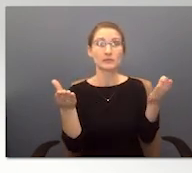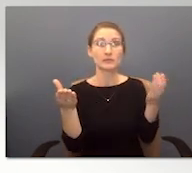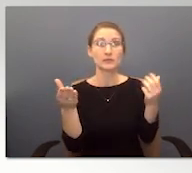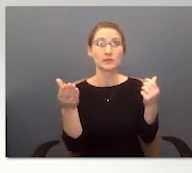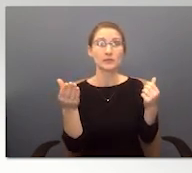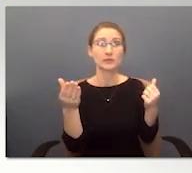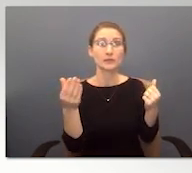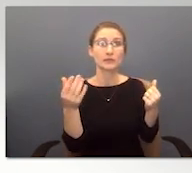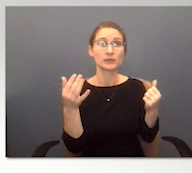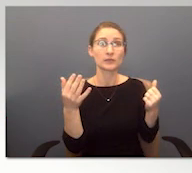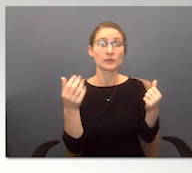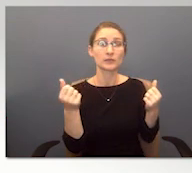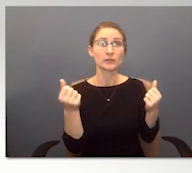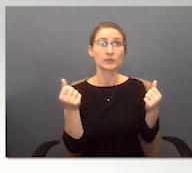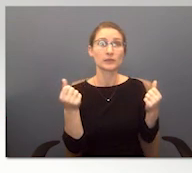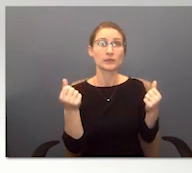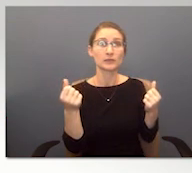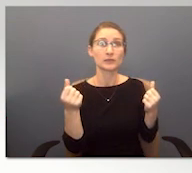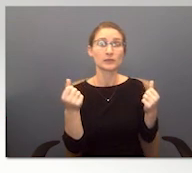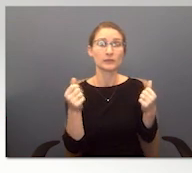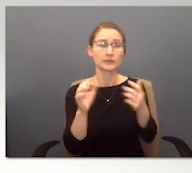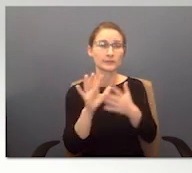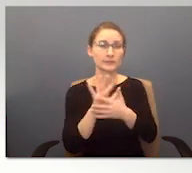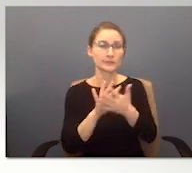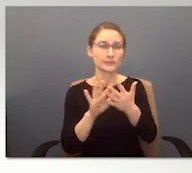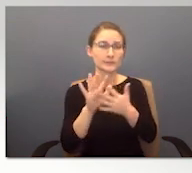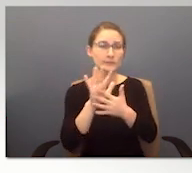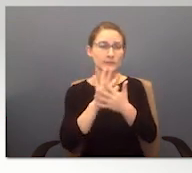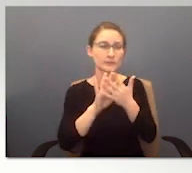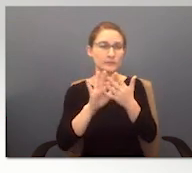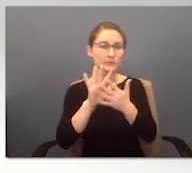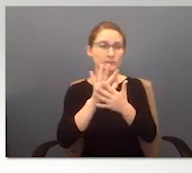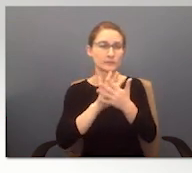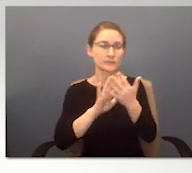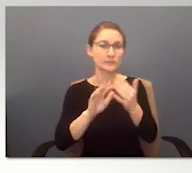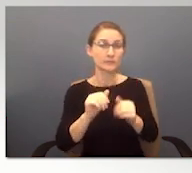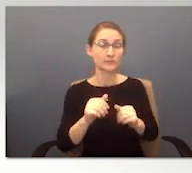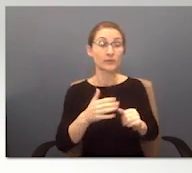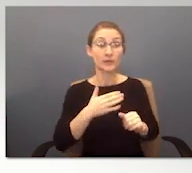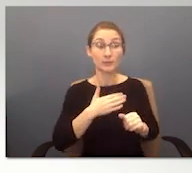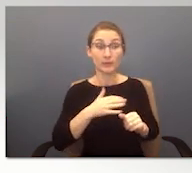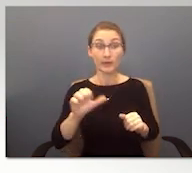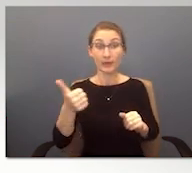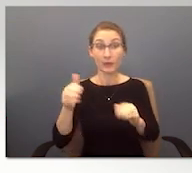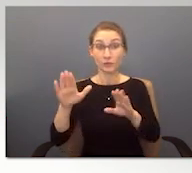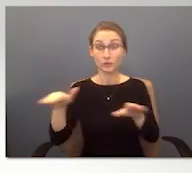So, I mean, however, from my